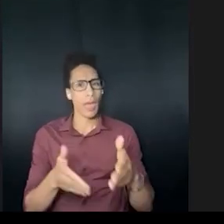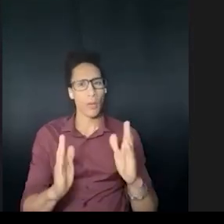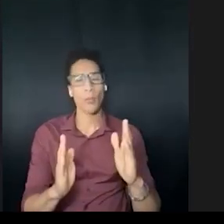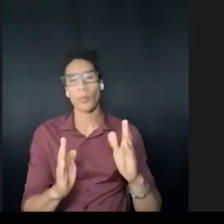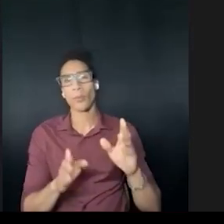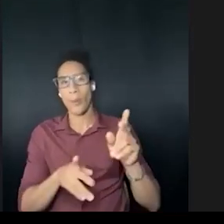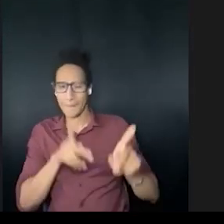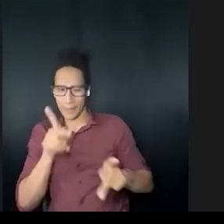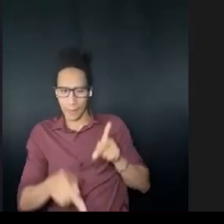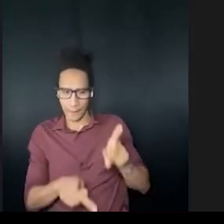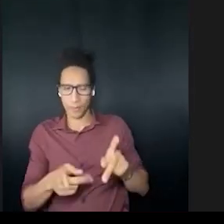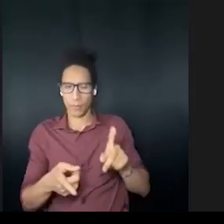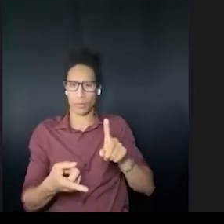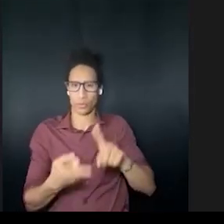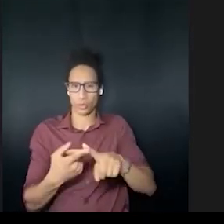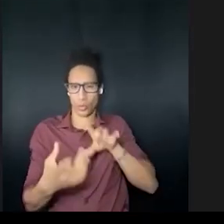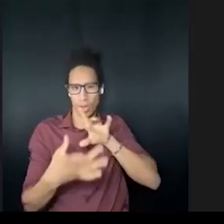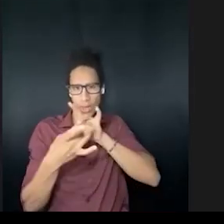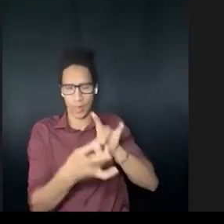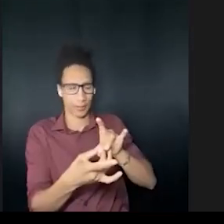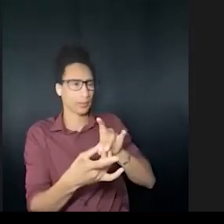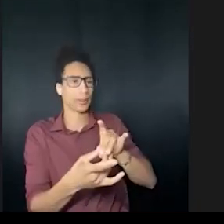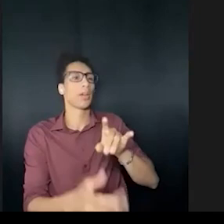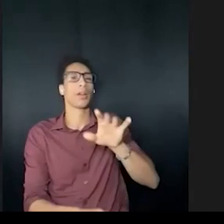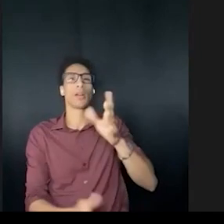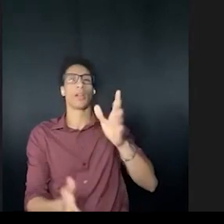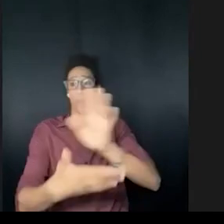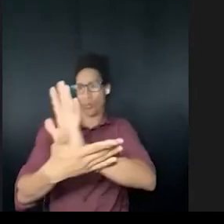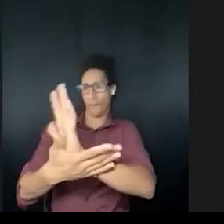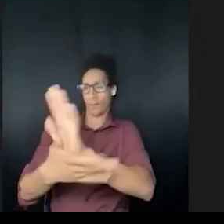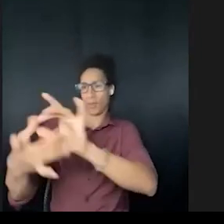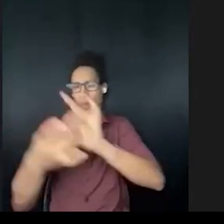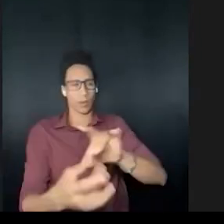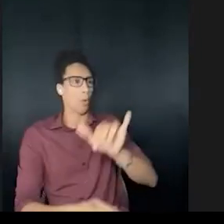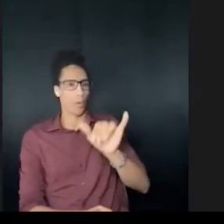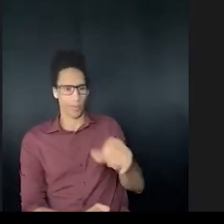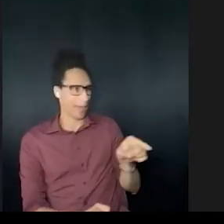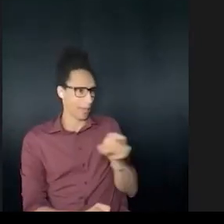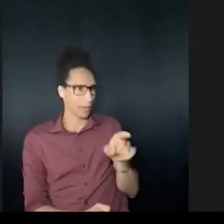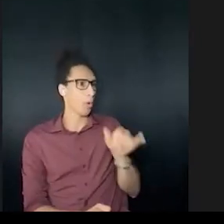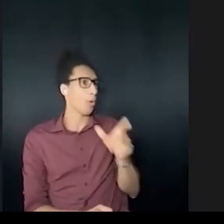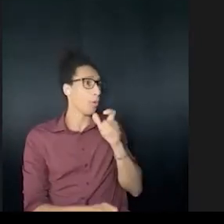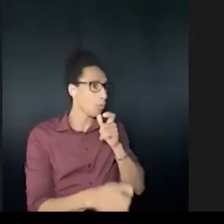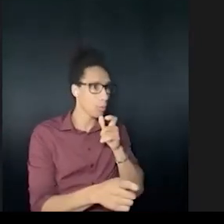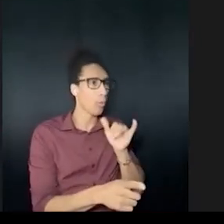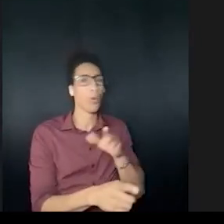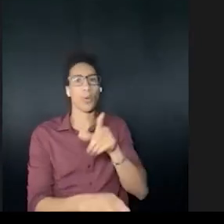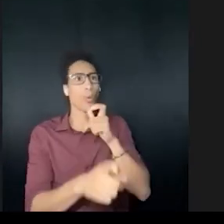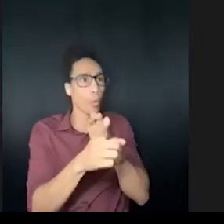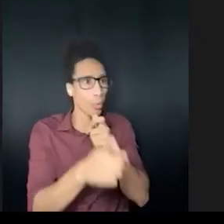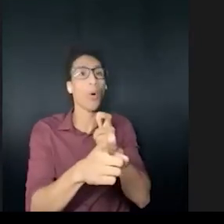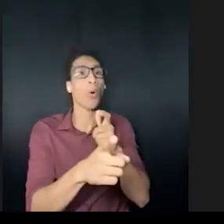connect. Oh, that's this person. That's that person. That's what happened. And it starts a conversation. You